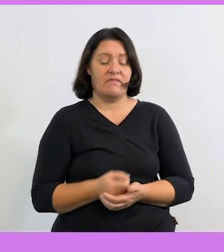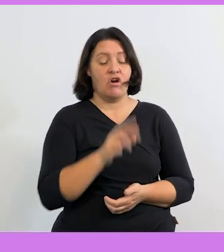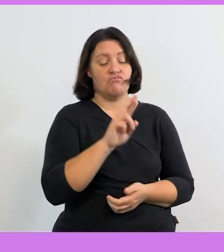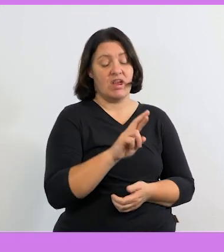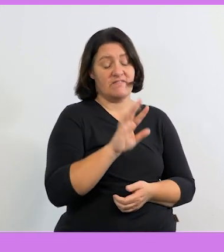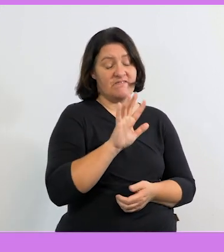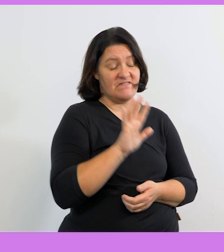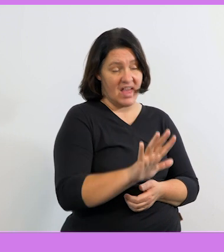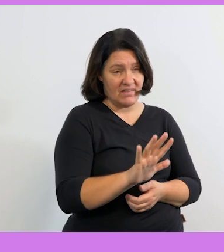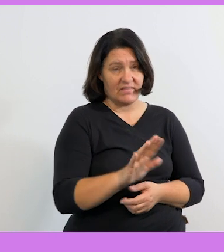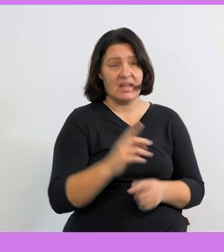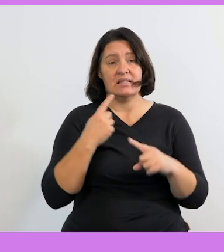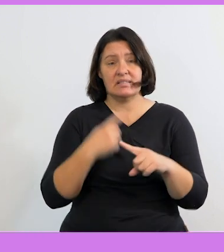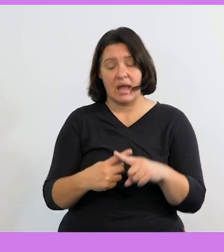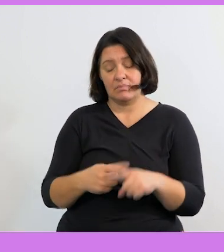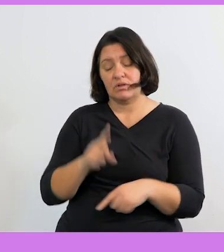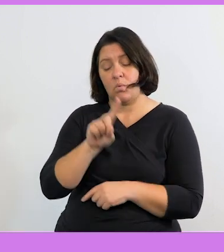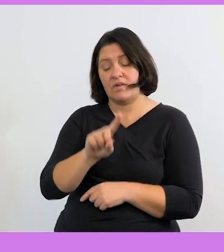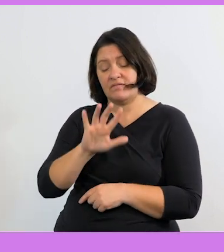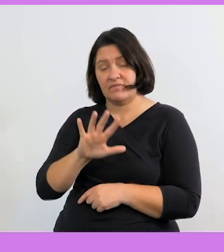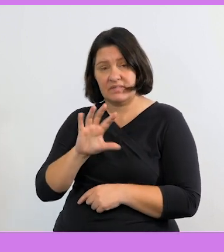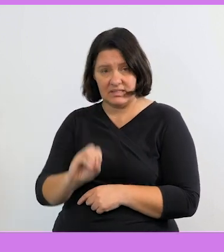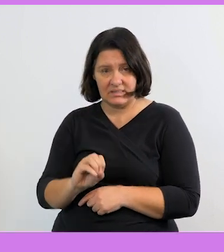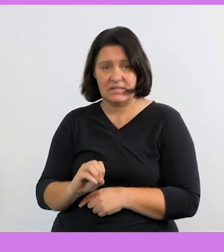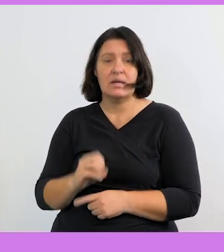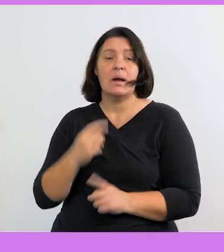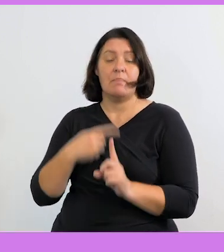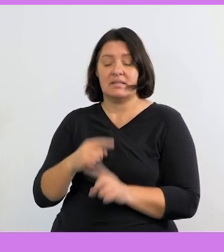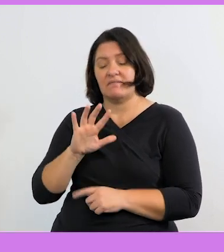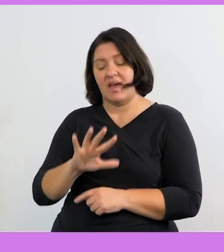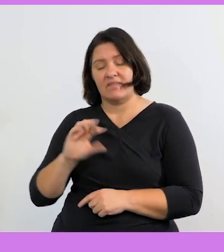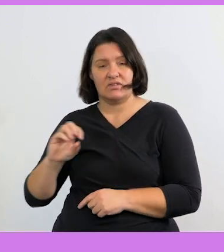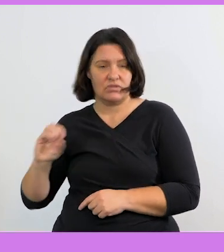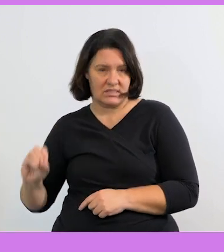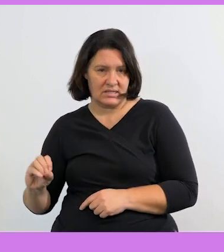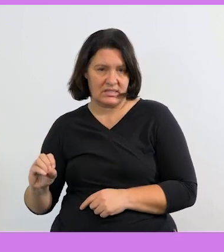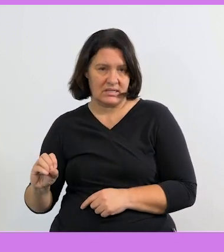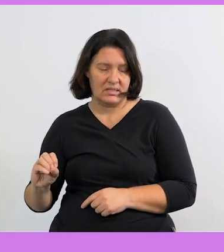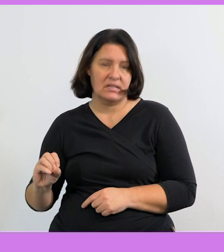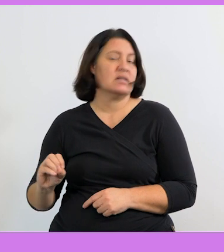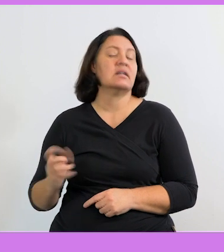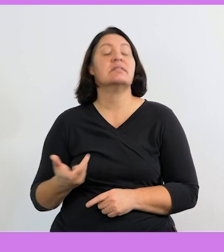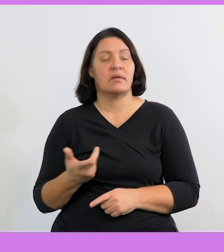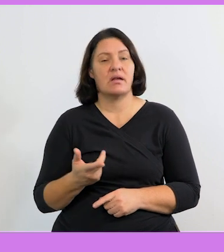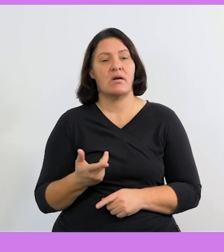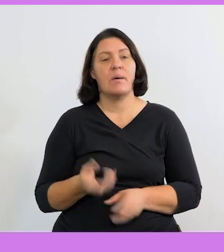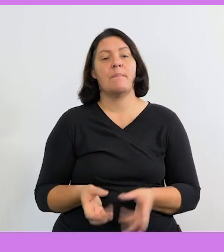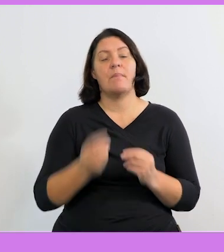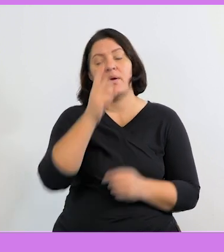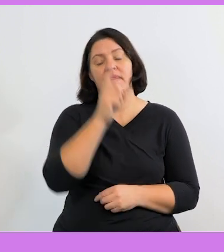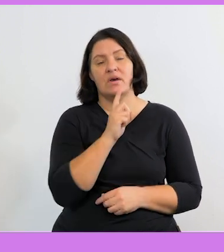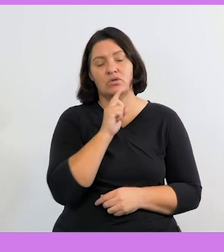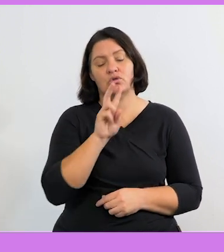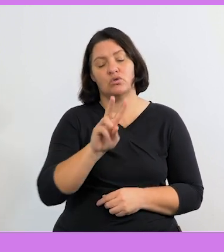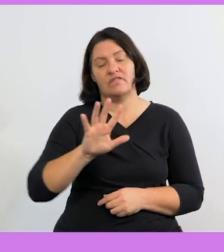chows at a cost price of 5 Rand, that will give you 750 plus the fixed cost of 500 Rand. That should